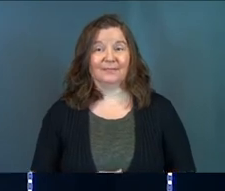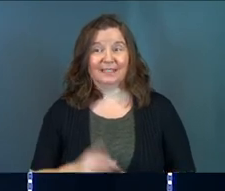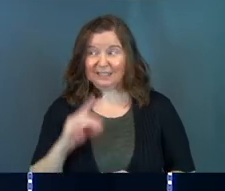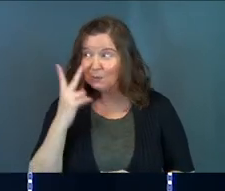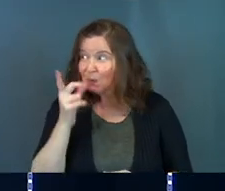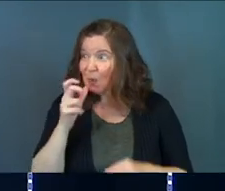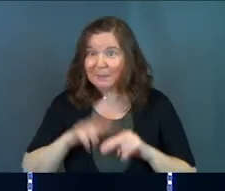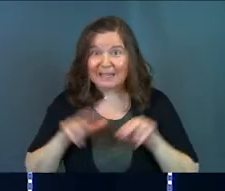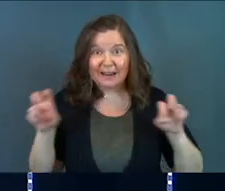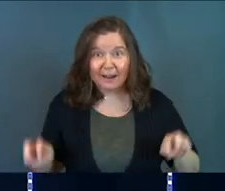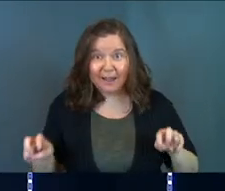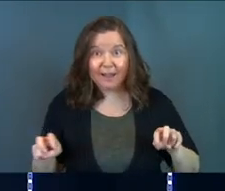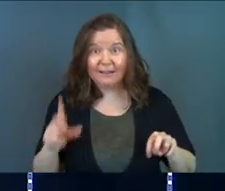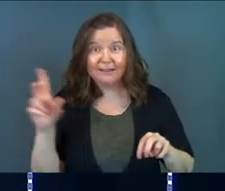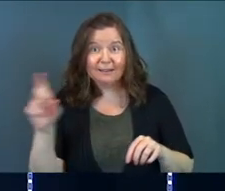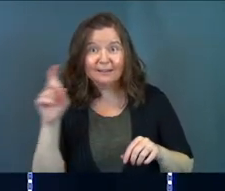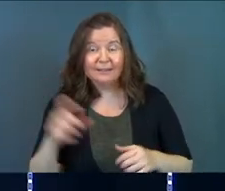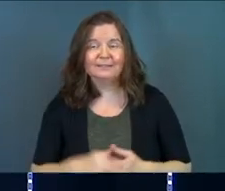Did you see who I'm sitting next to?